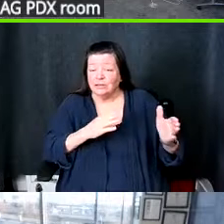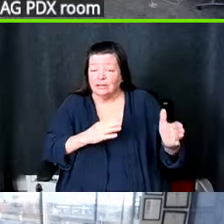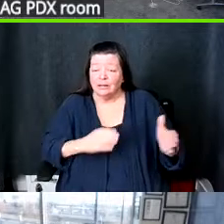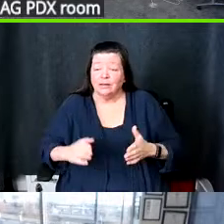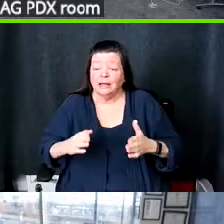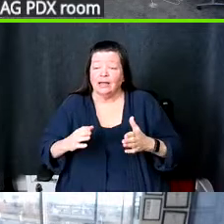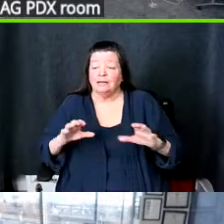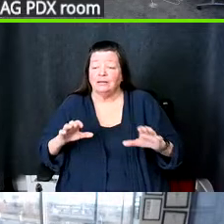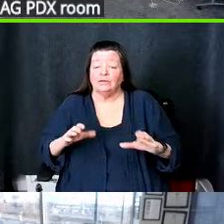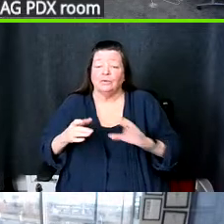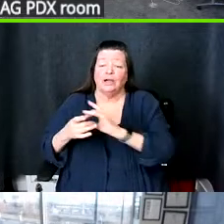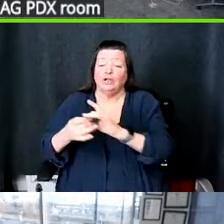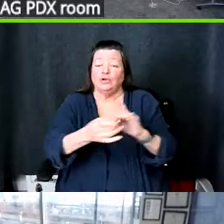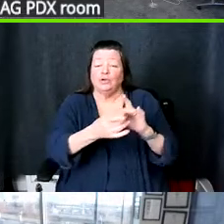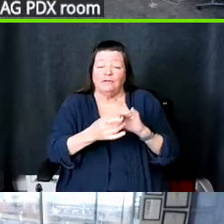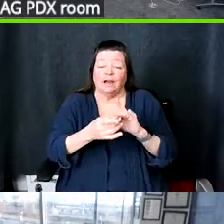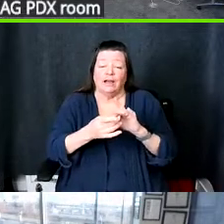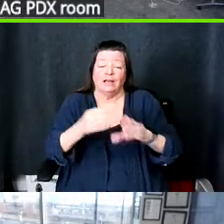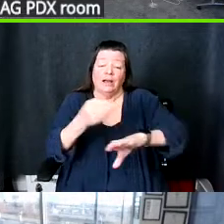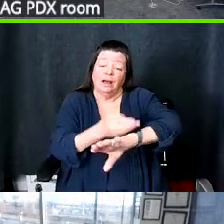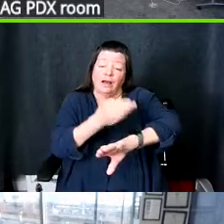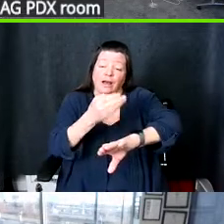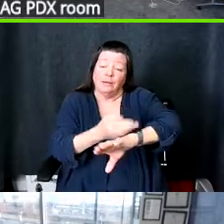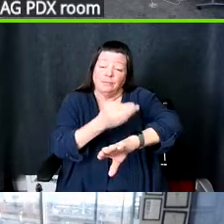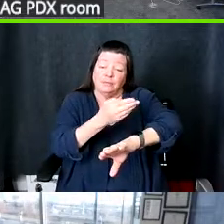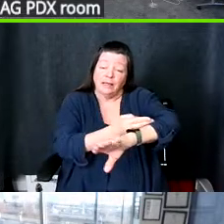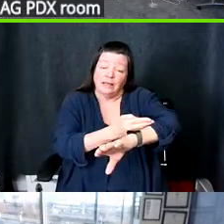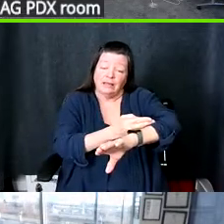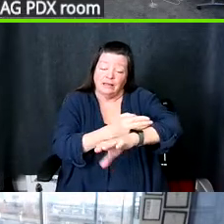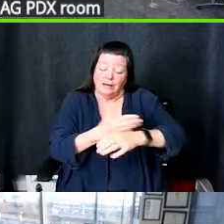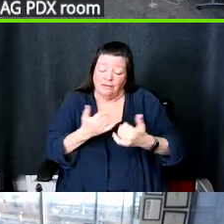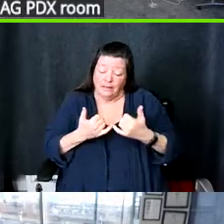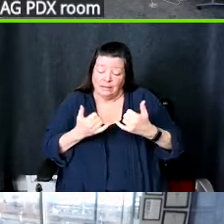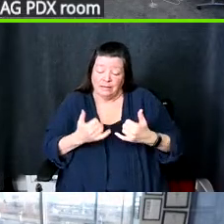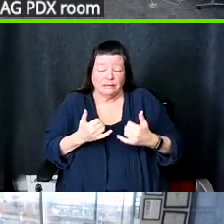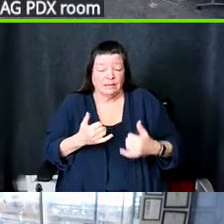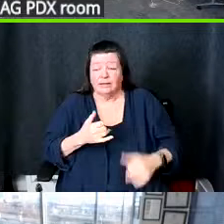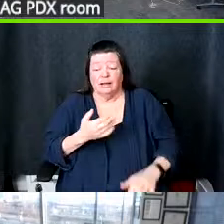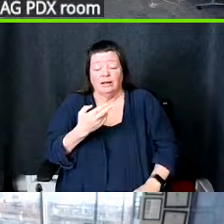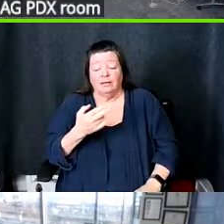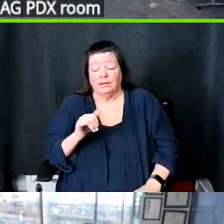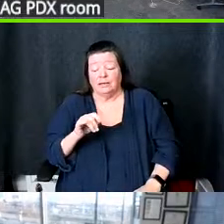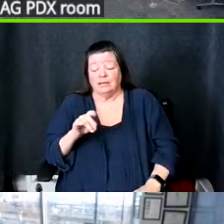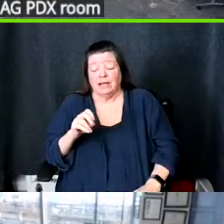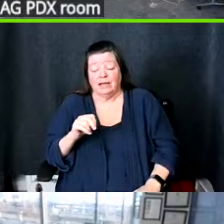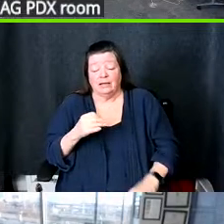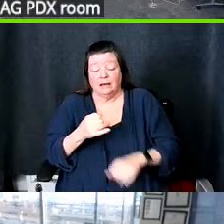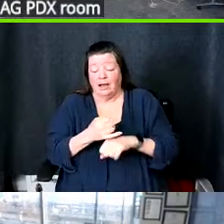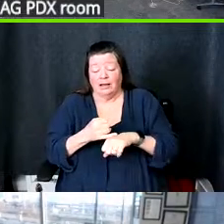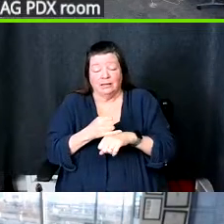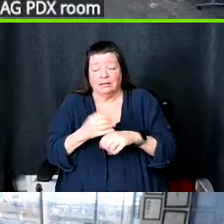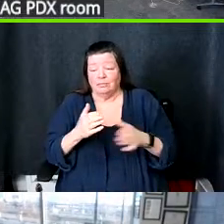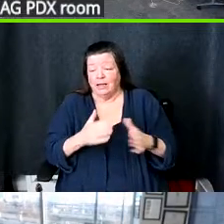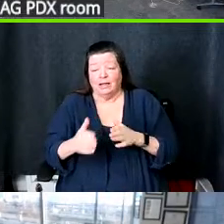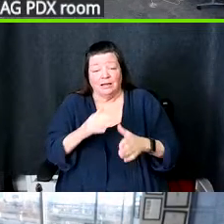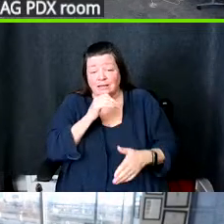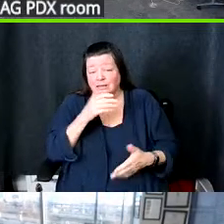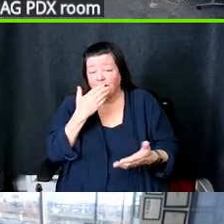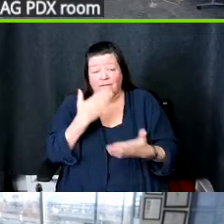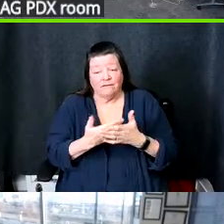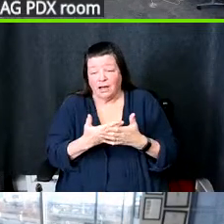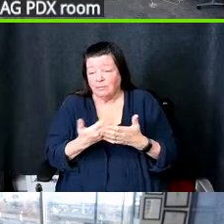unifying update of the existing neighborhood plans? Because Hayden Island's plan is not viable anymore.